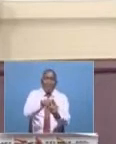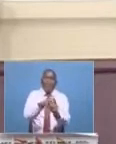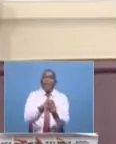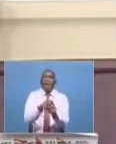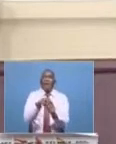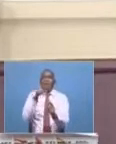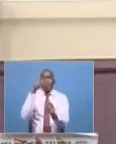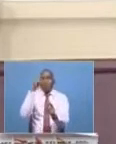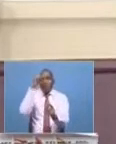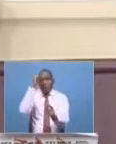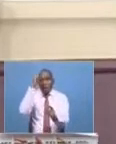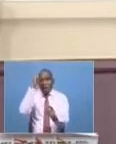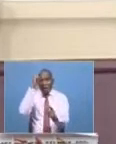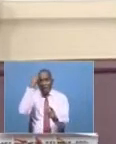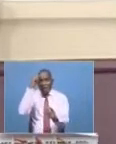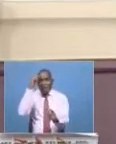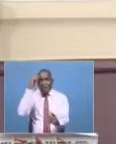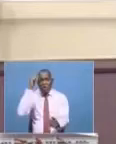justice.